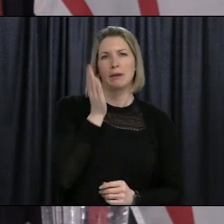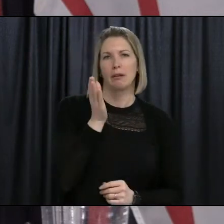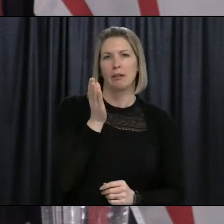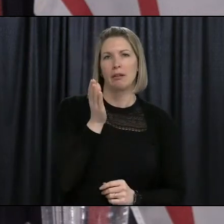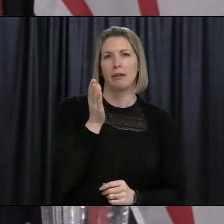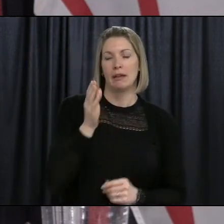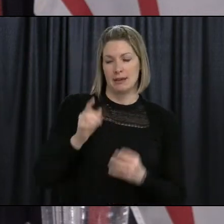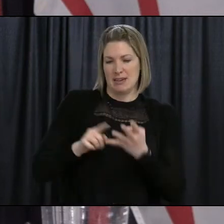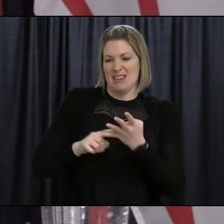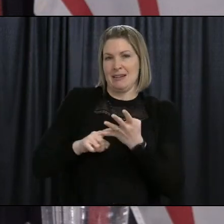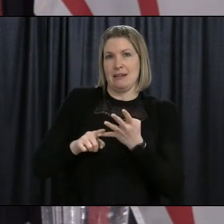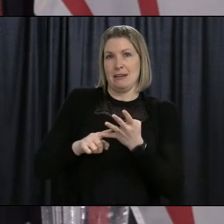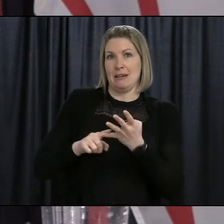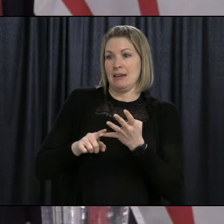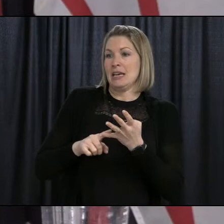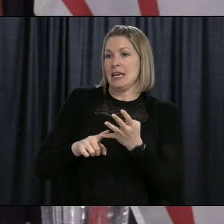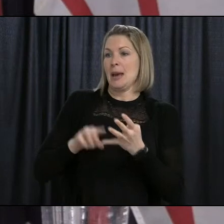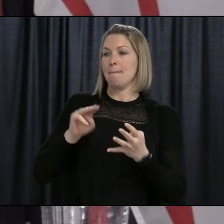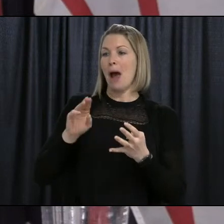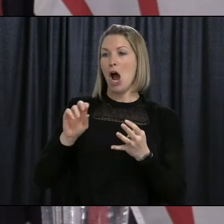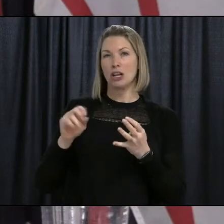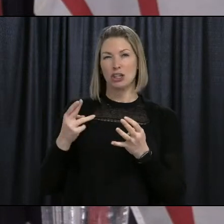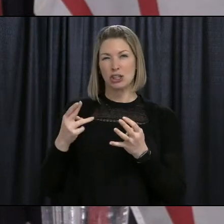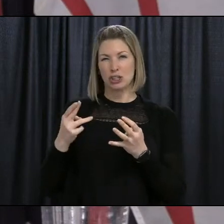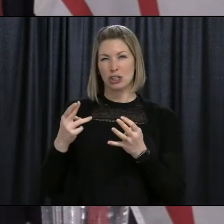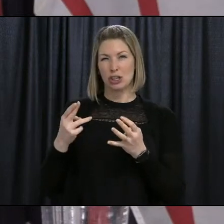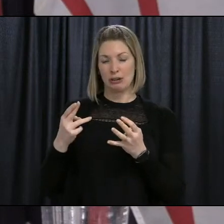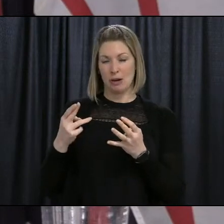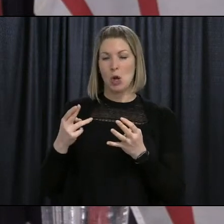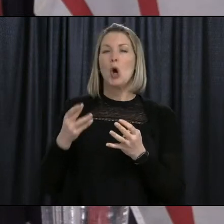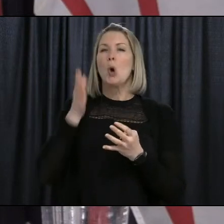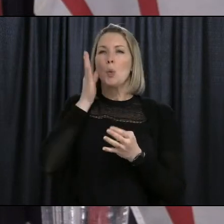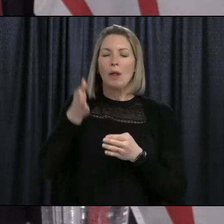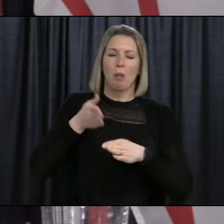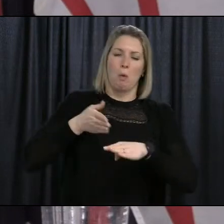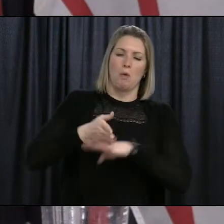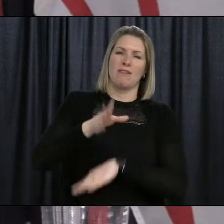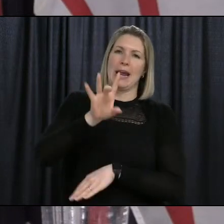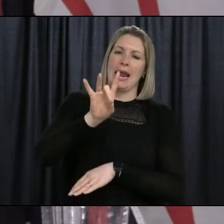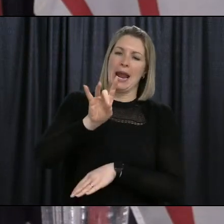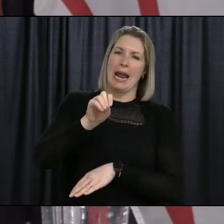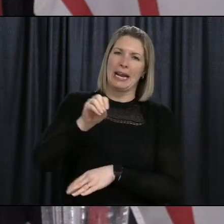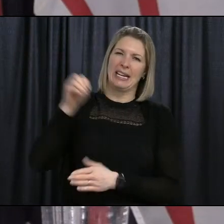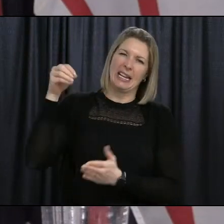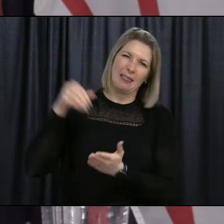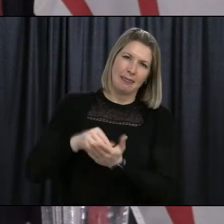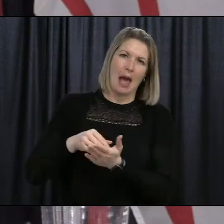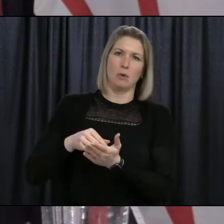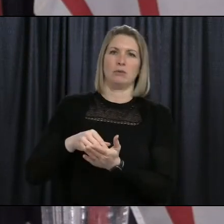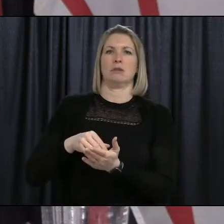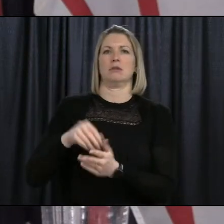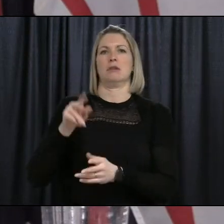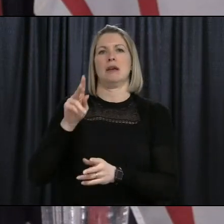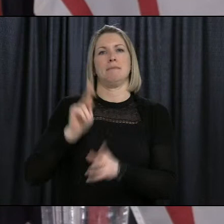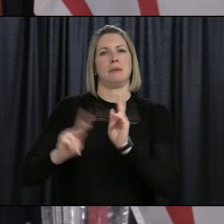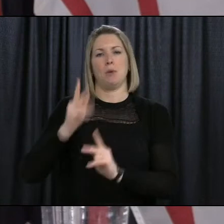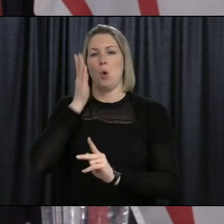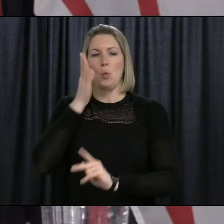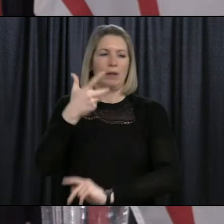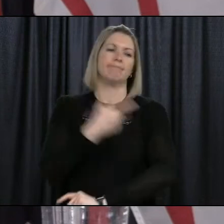month, we are well on track. 80,000 Newfoundlanders and Labradorians, and that's just the start.